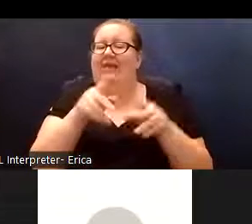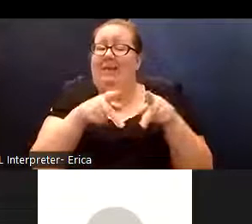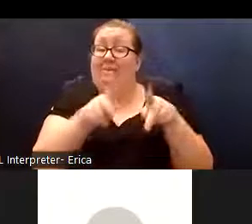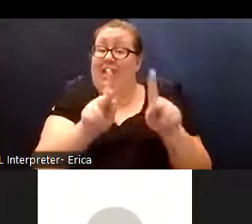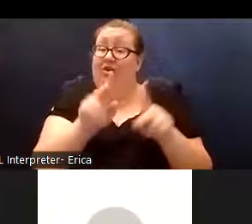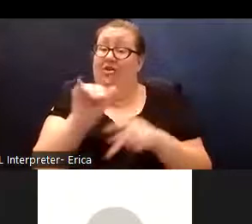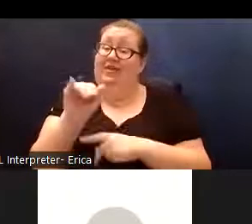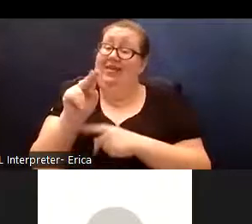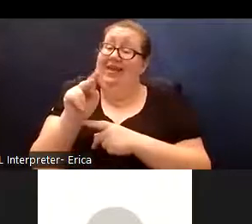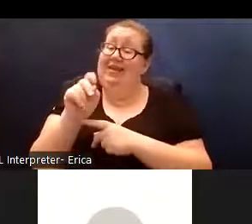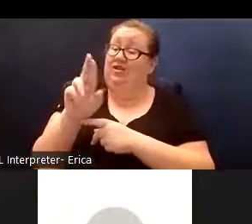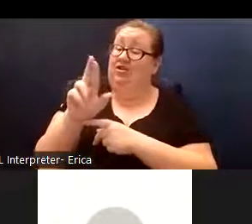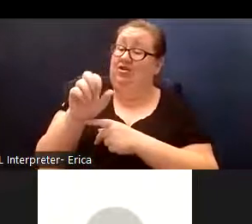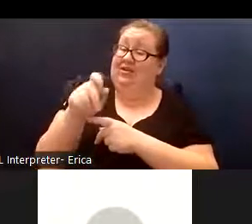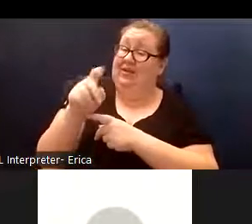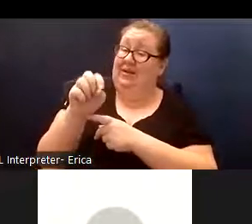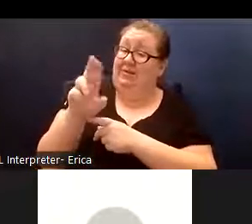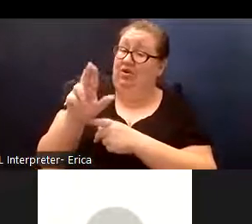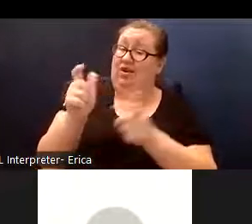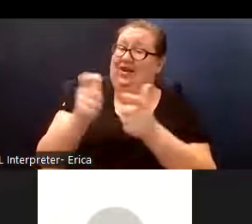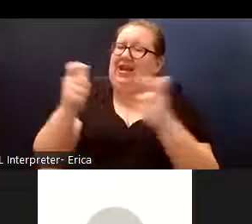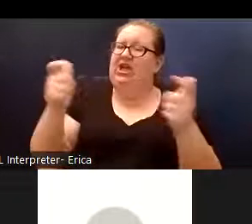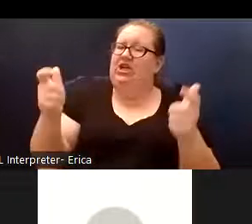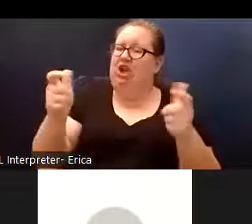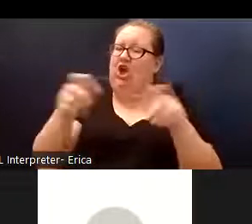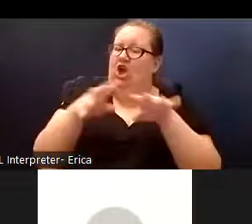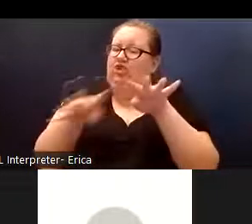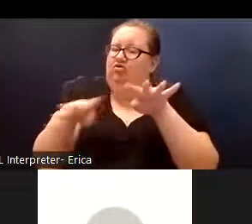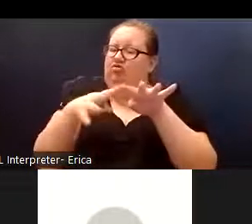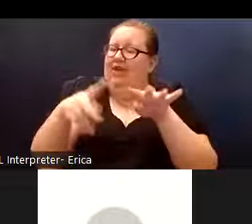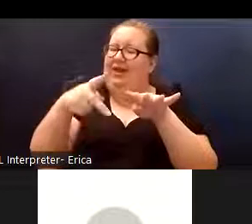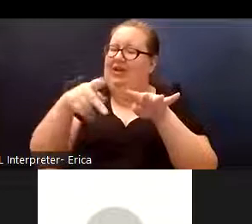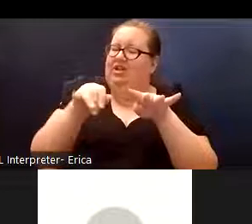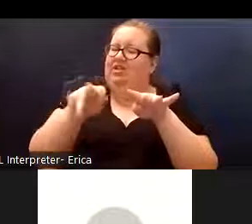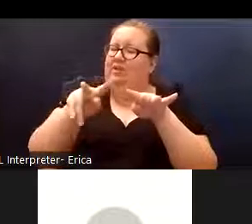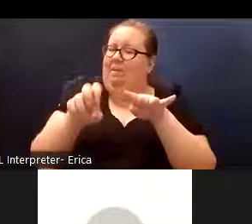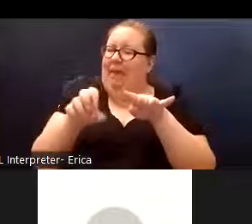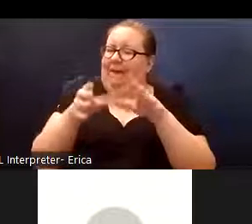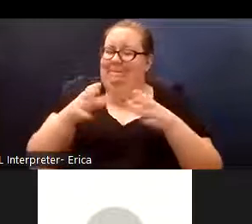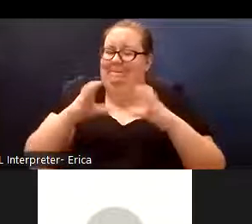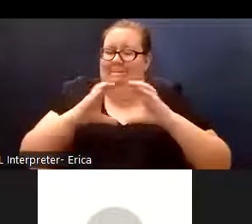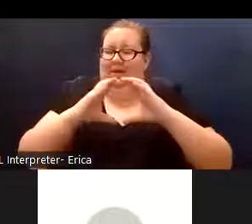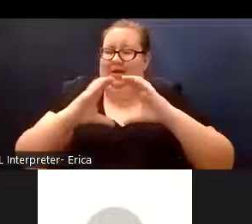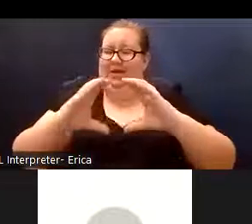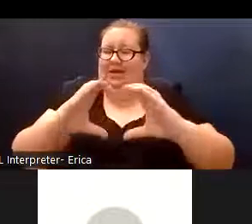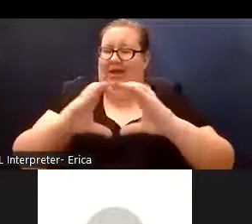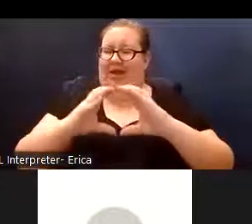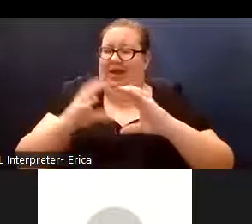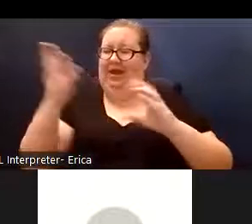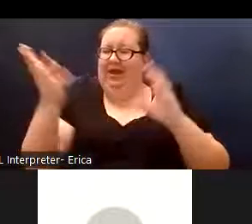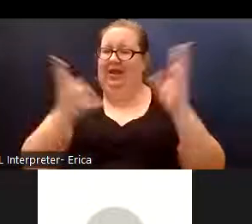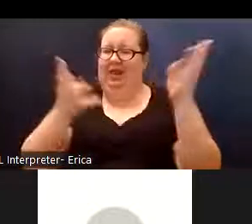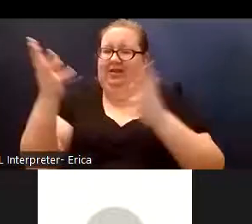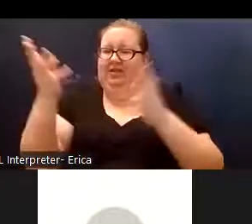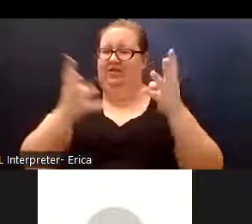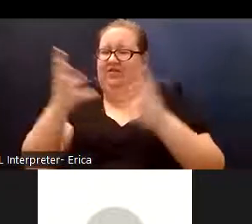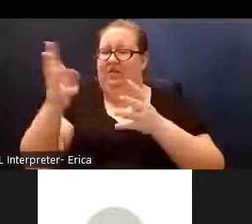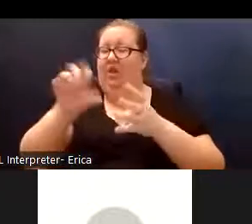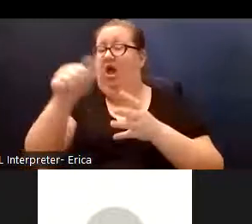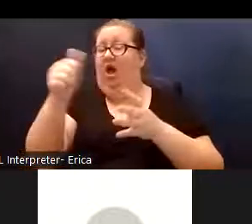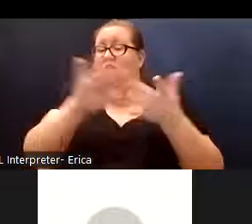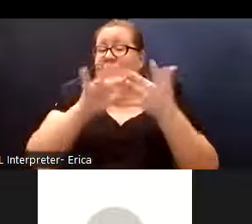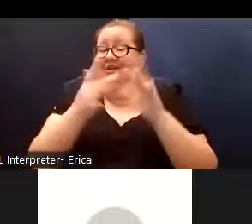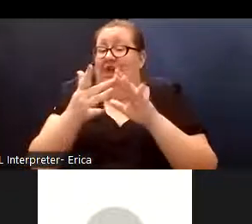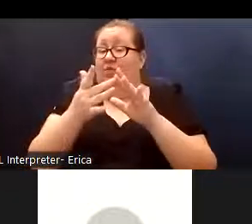a large drainage pipe that collects from other drainage networks throughout the city and brings